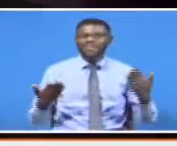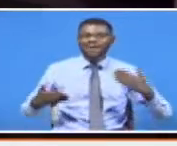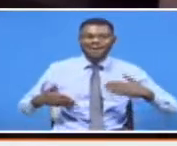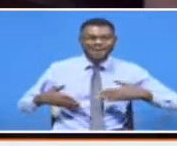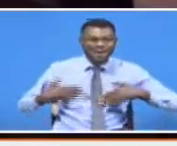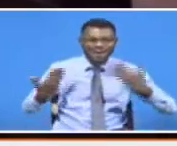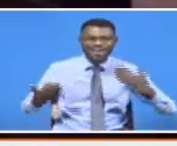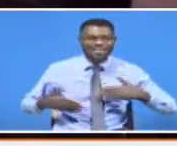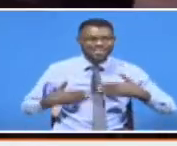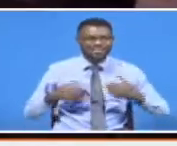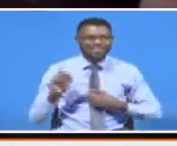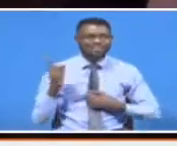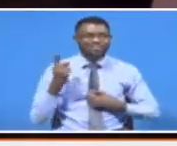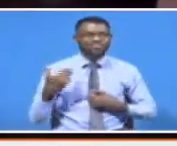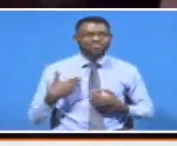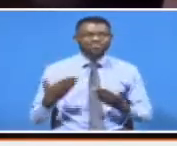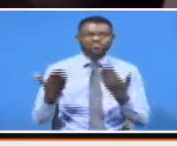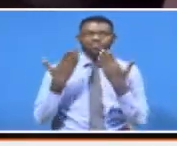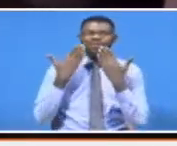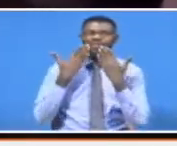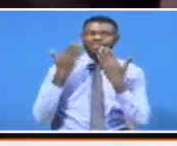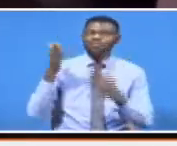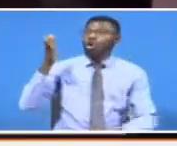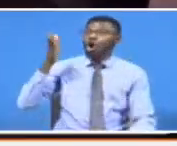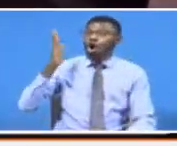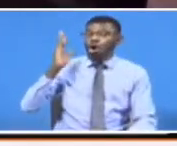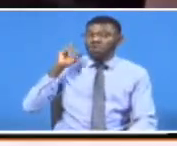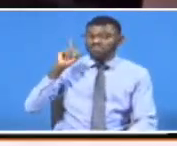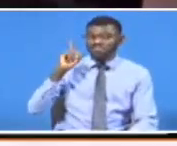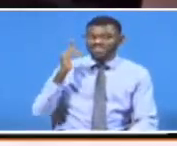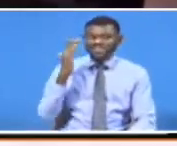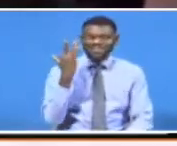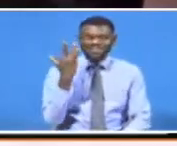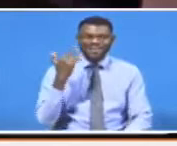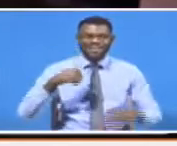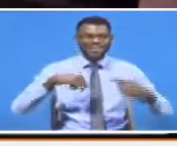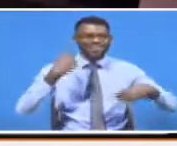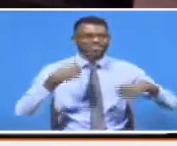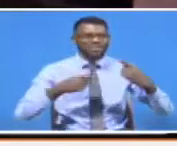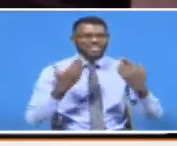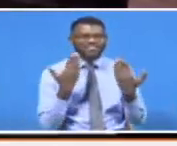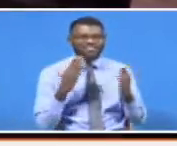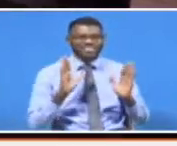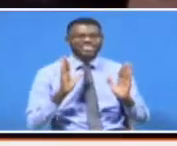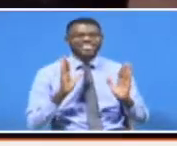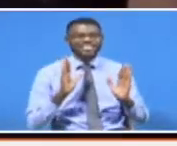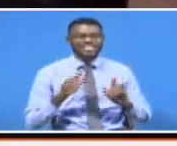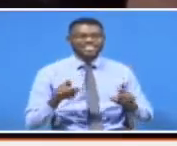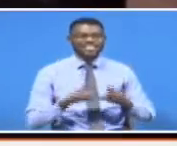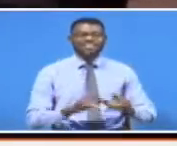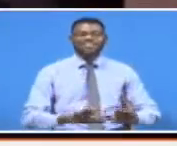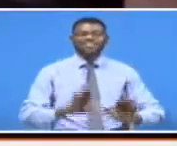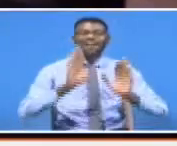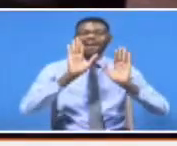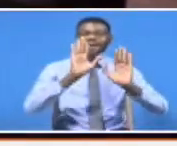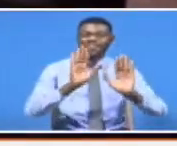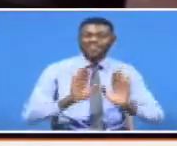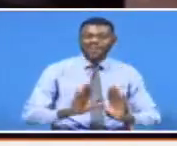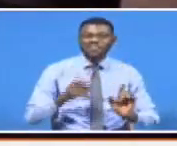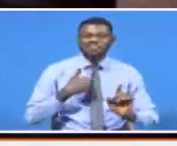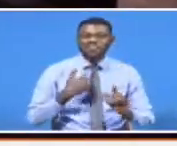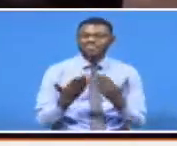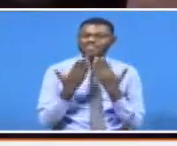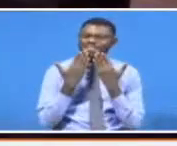and first I want to thank God for this victory, and importantly, I equally want to thank